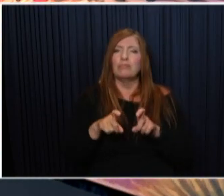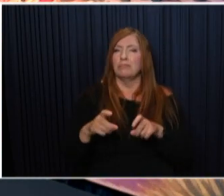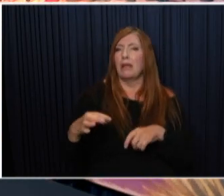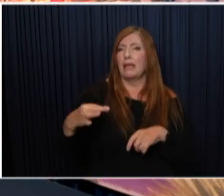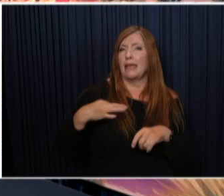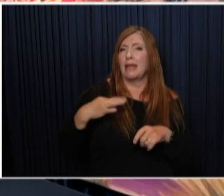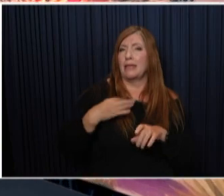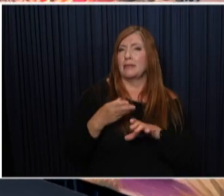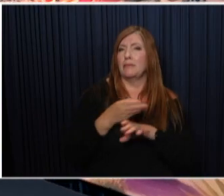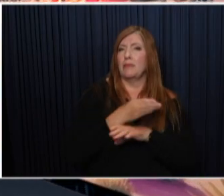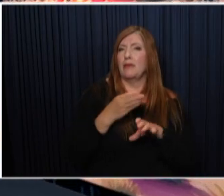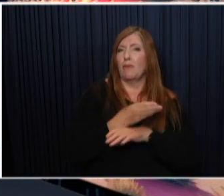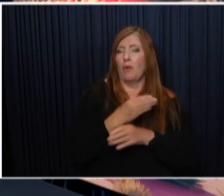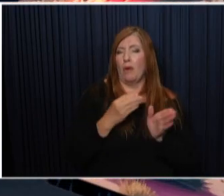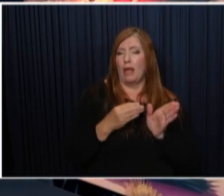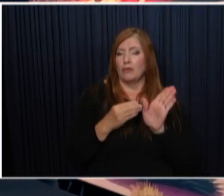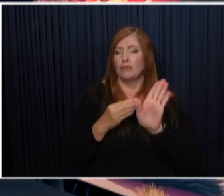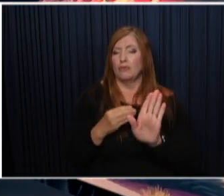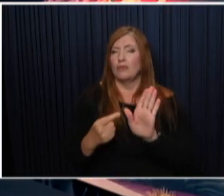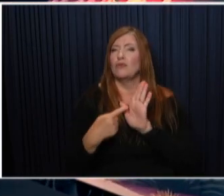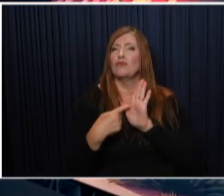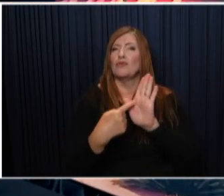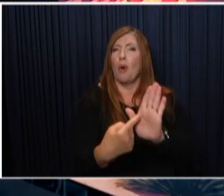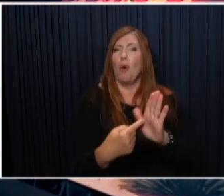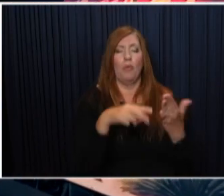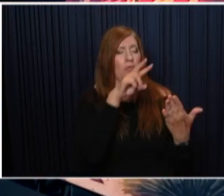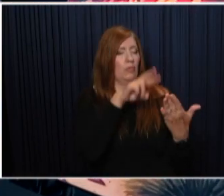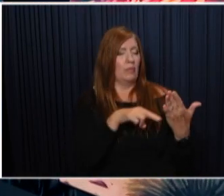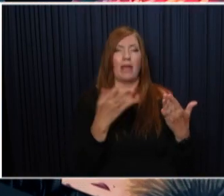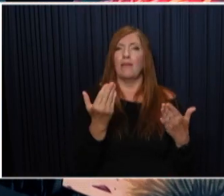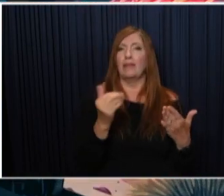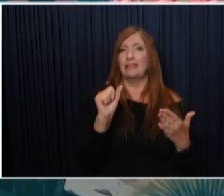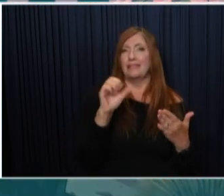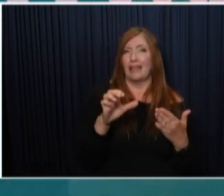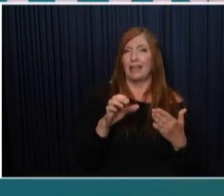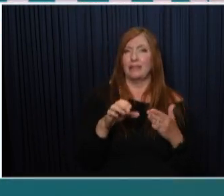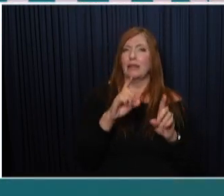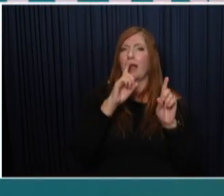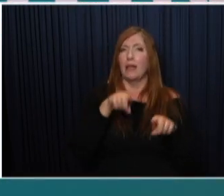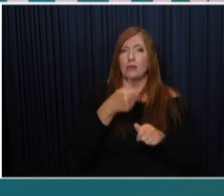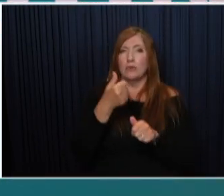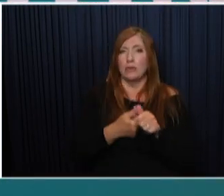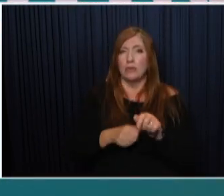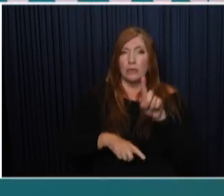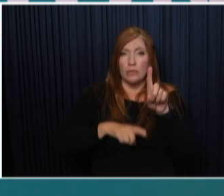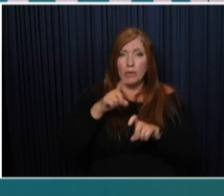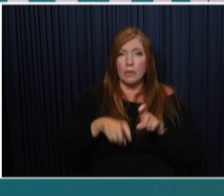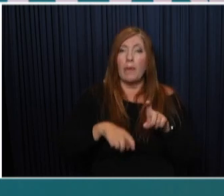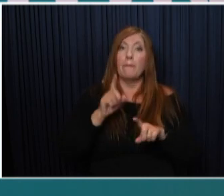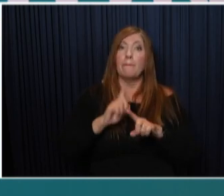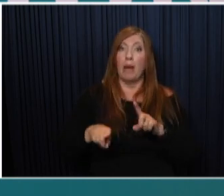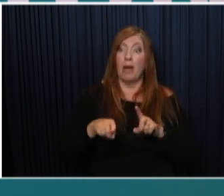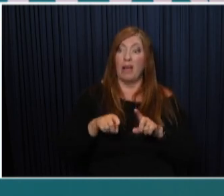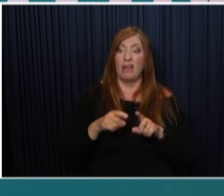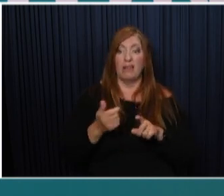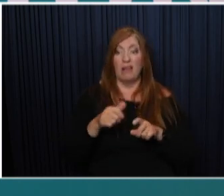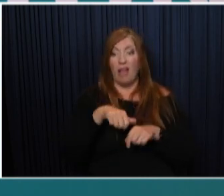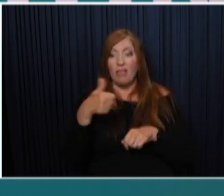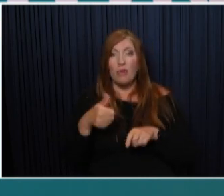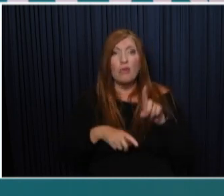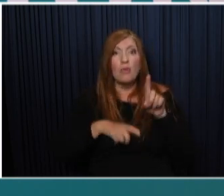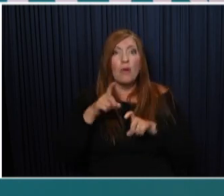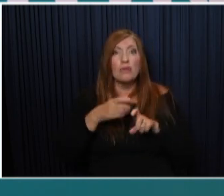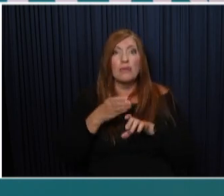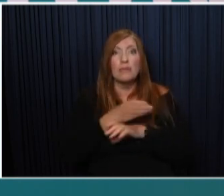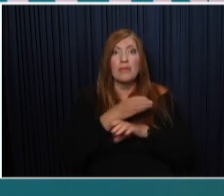ahead of time. They'll have just 15 seconds to answer each one, but they have not been given advanced access to any other